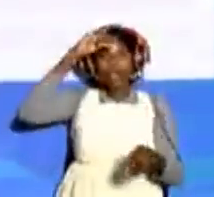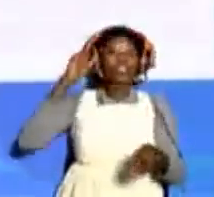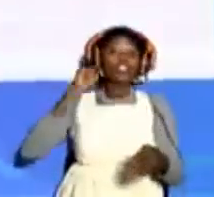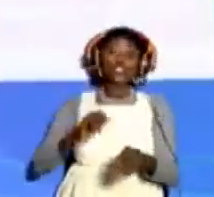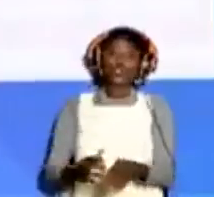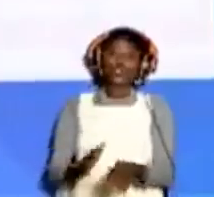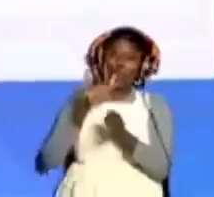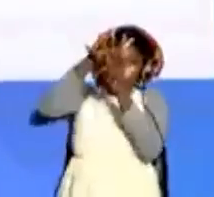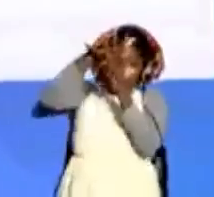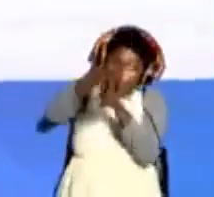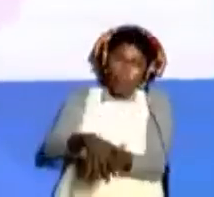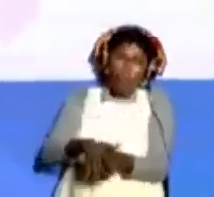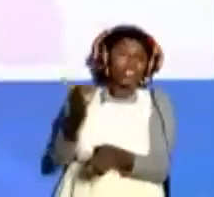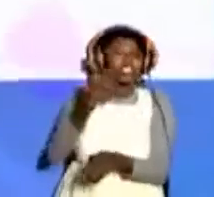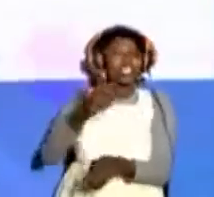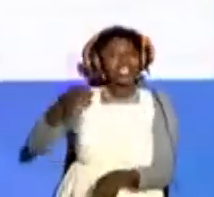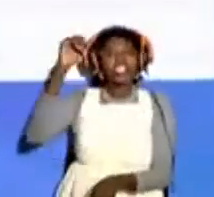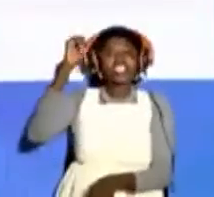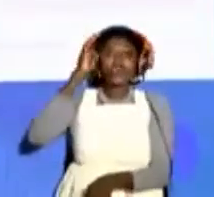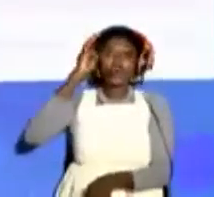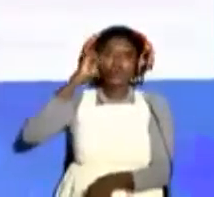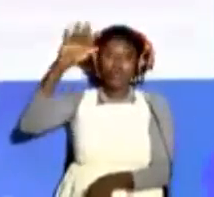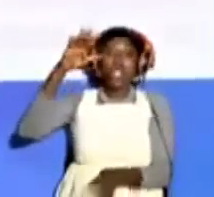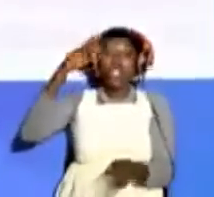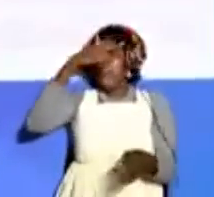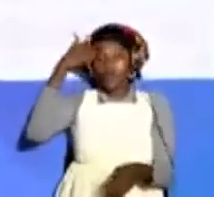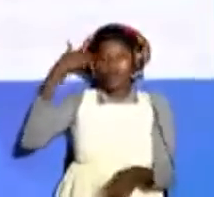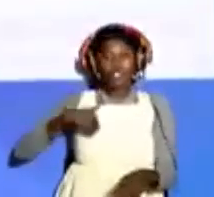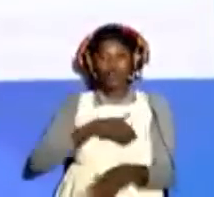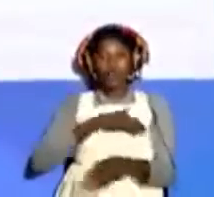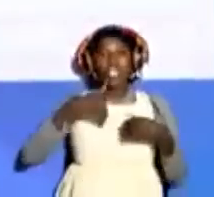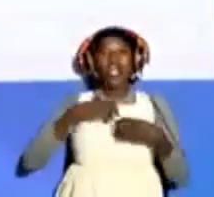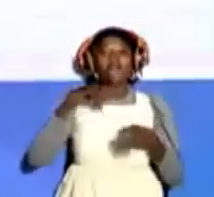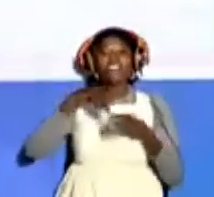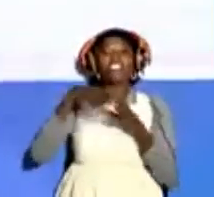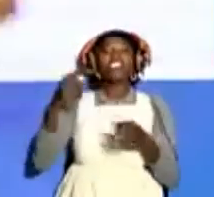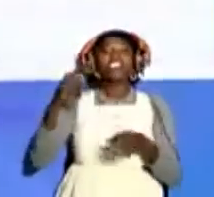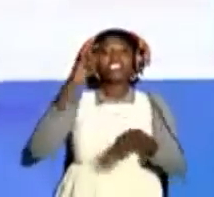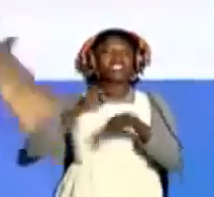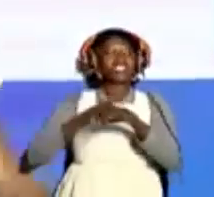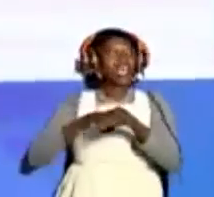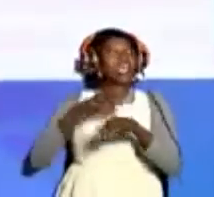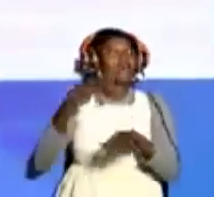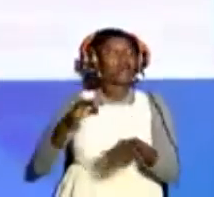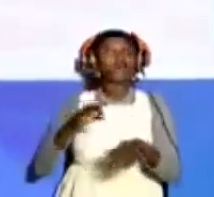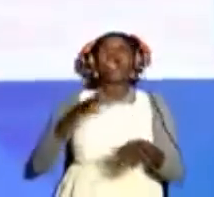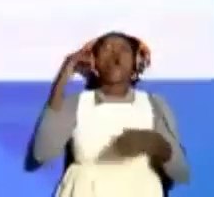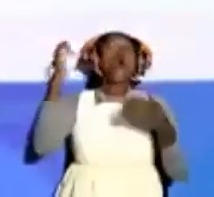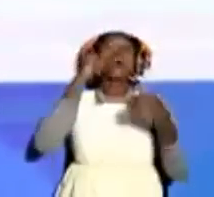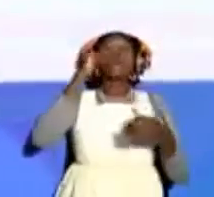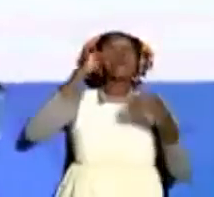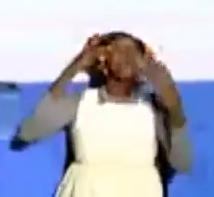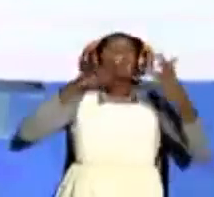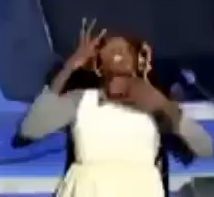woman anymore, because we're in the age of grace. Shout hallelujah, all the women in the